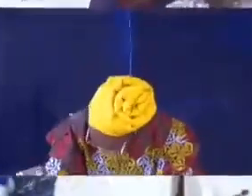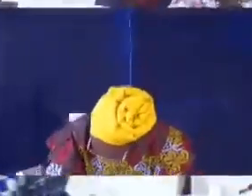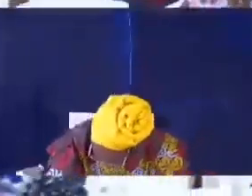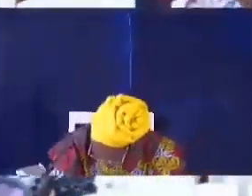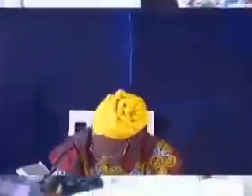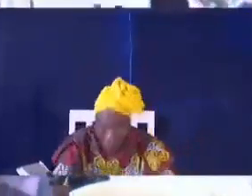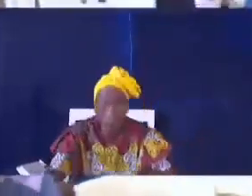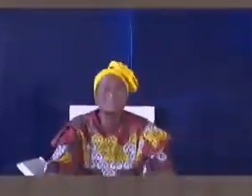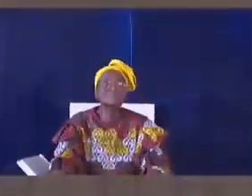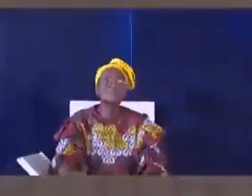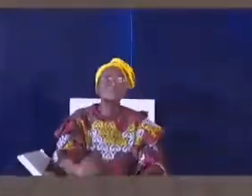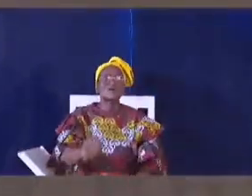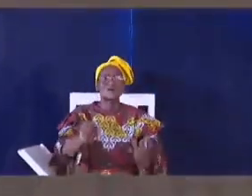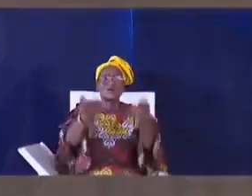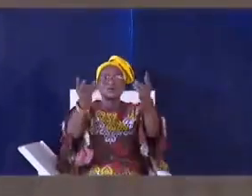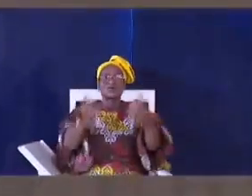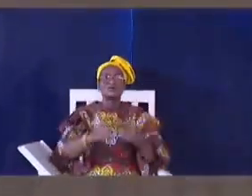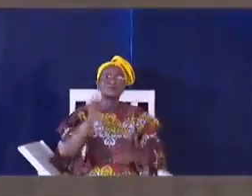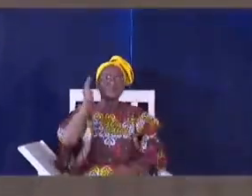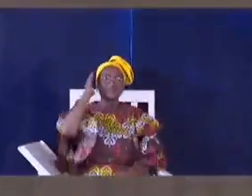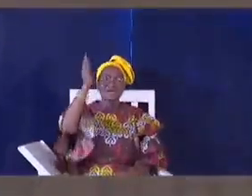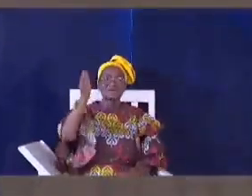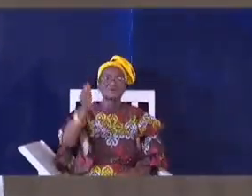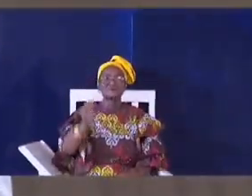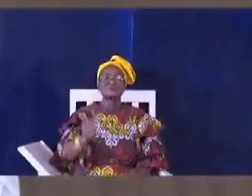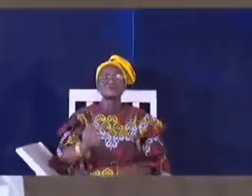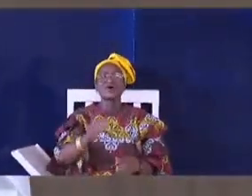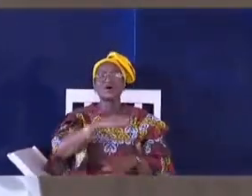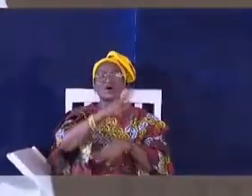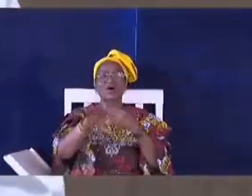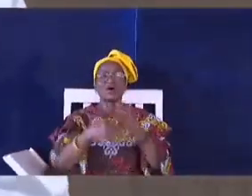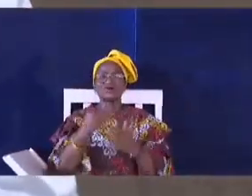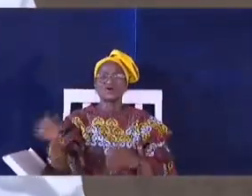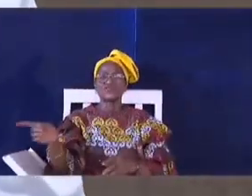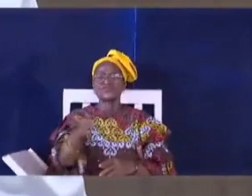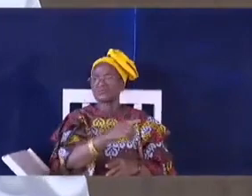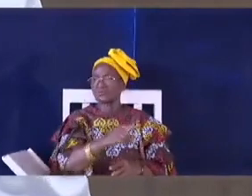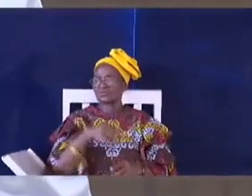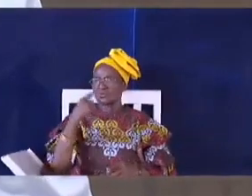I want to salute all of you who are watching us